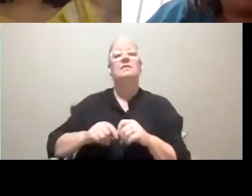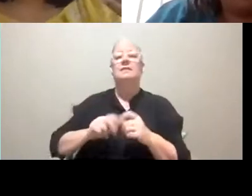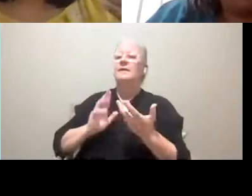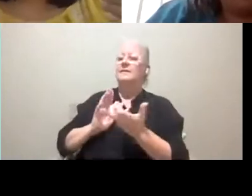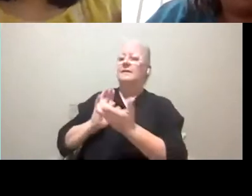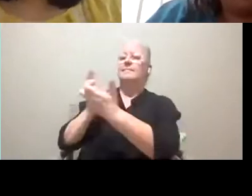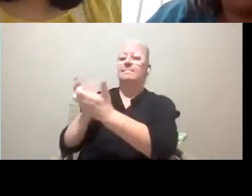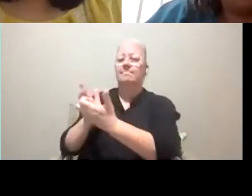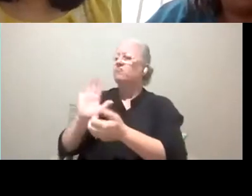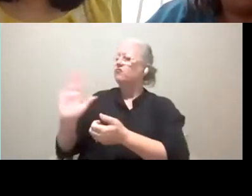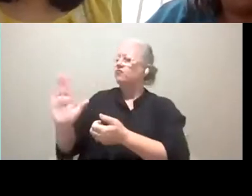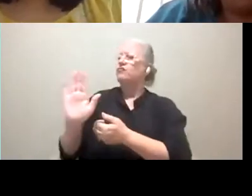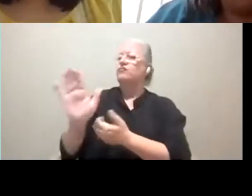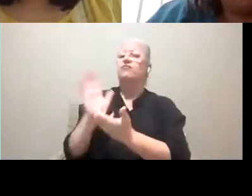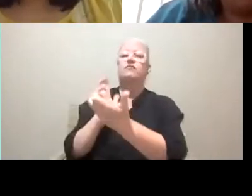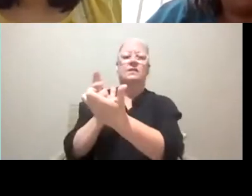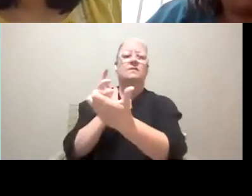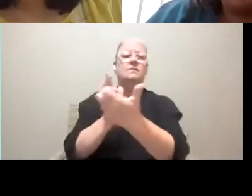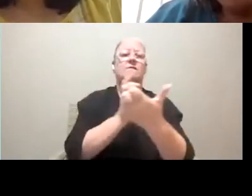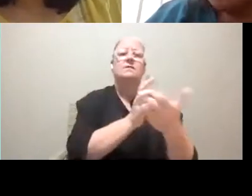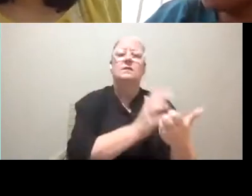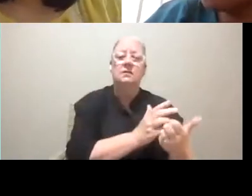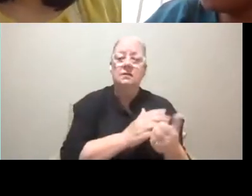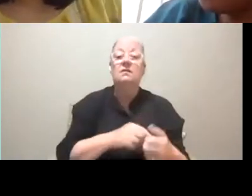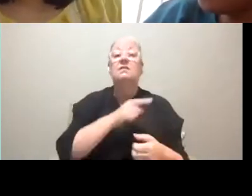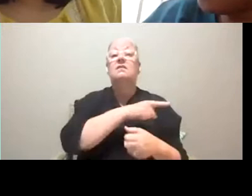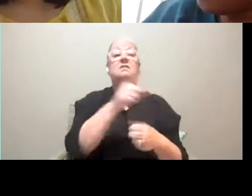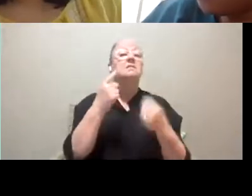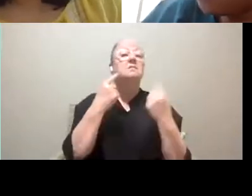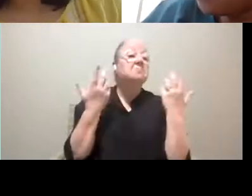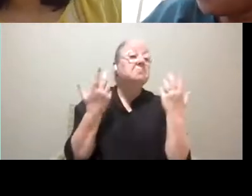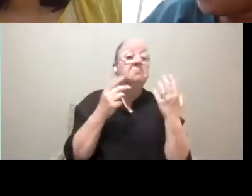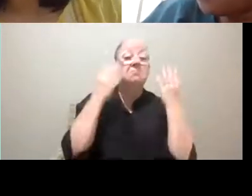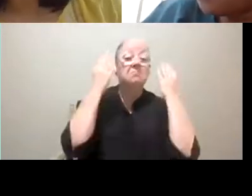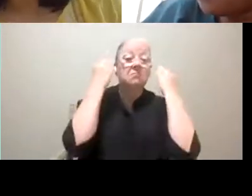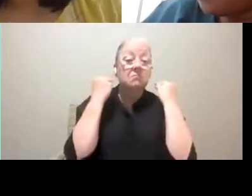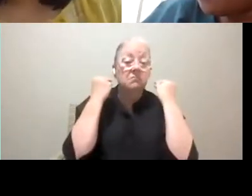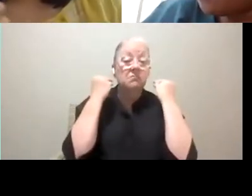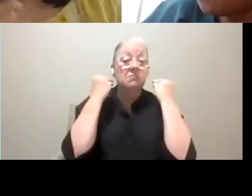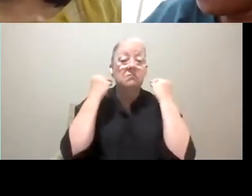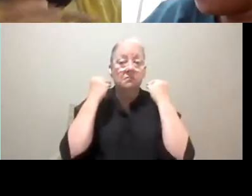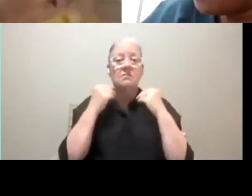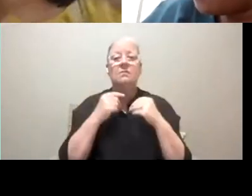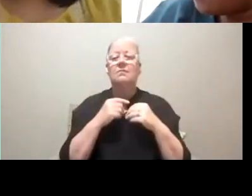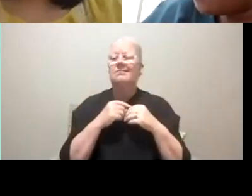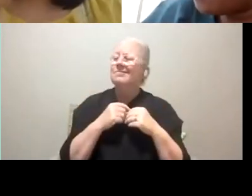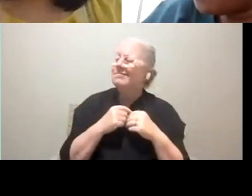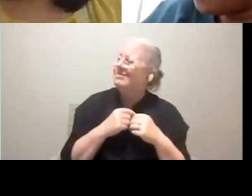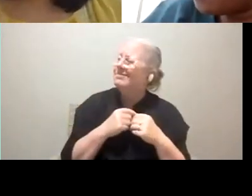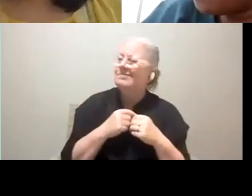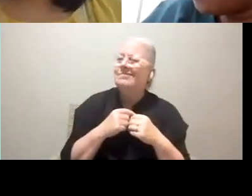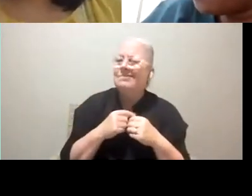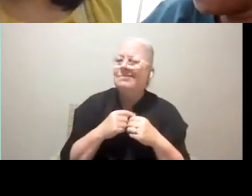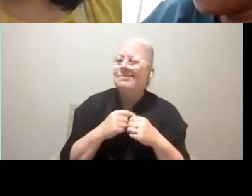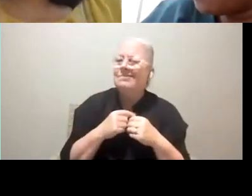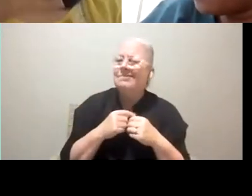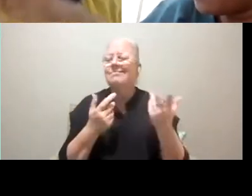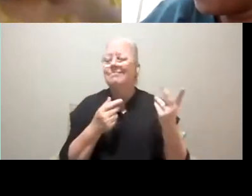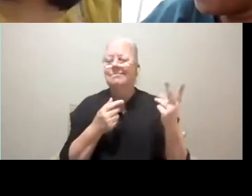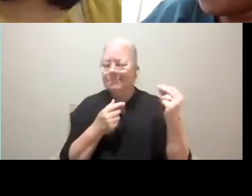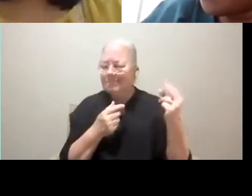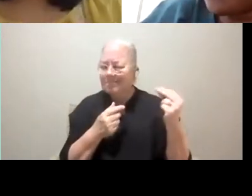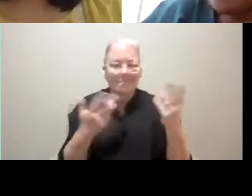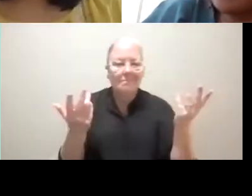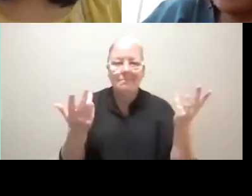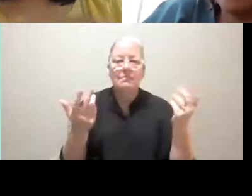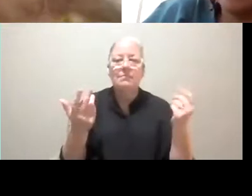people. People who have hearing impairment, they won't be able to hear the audio, so there are pictorials